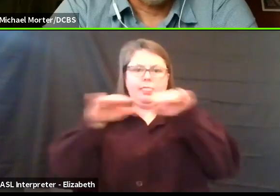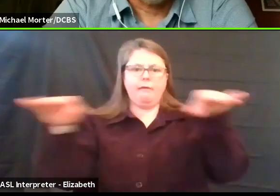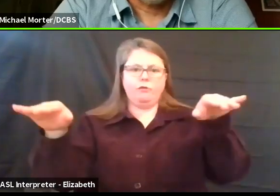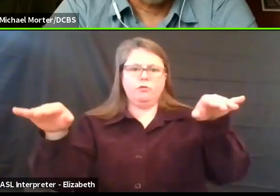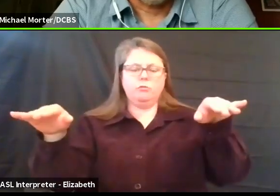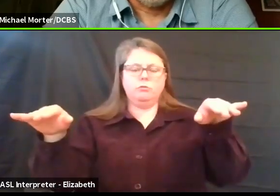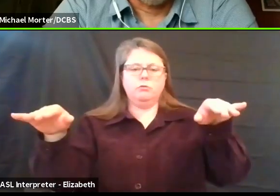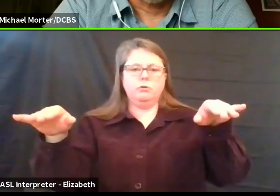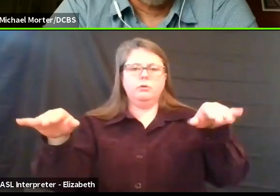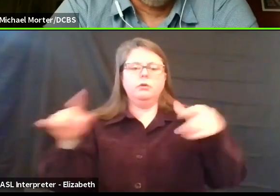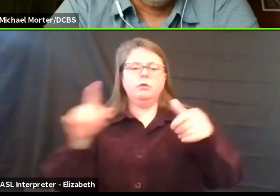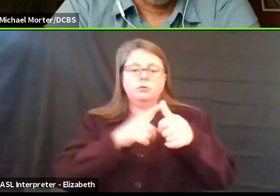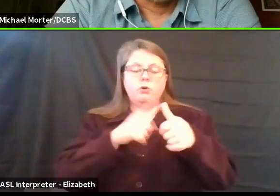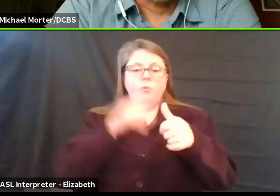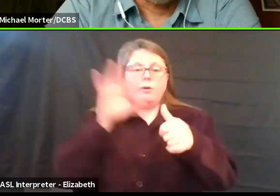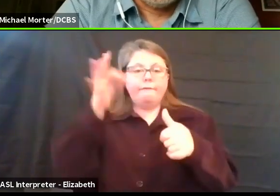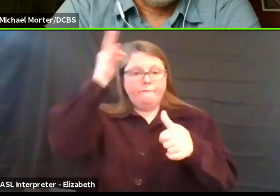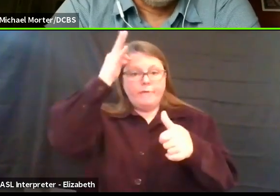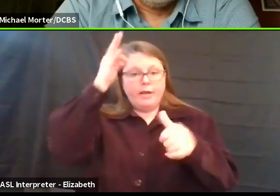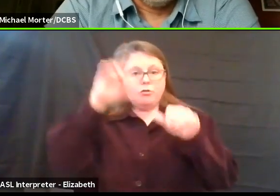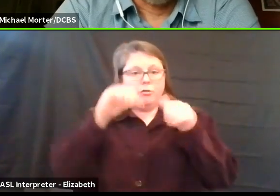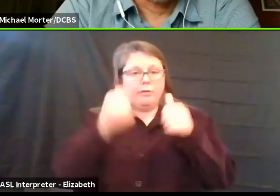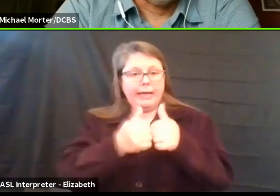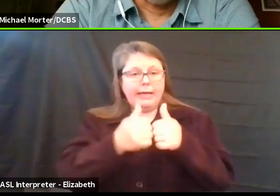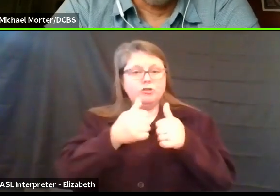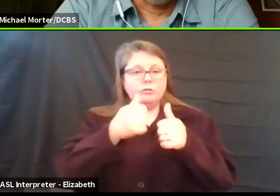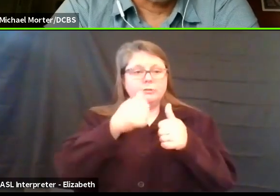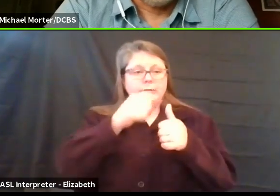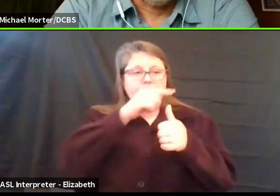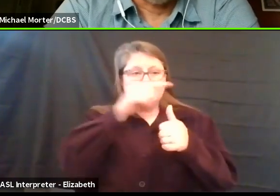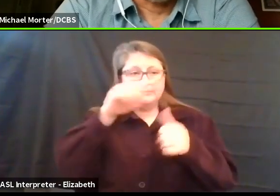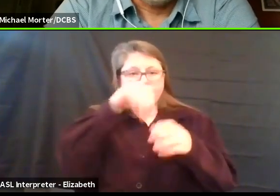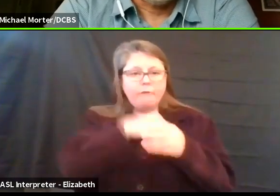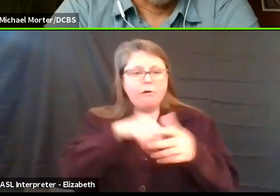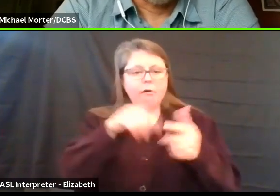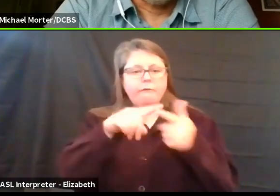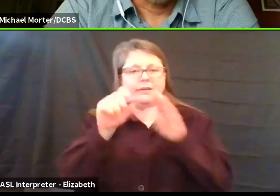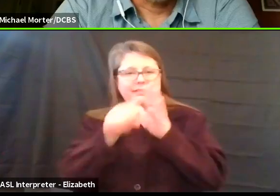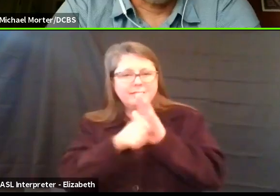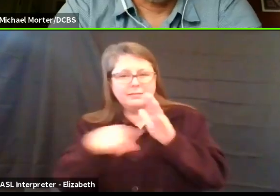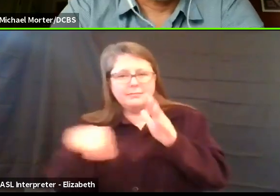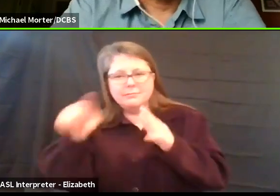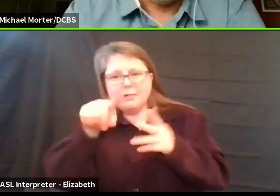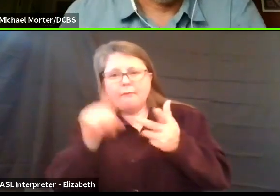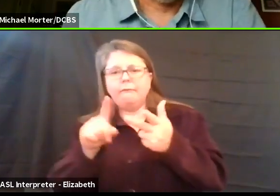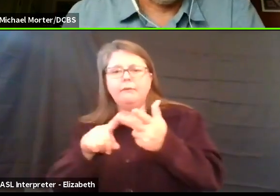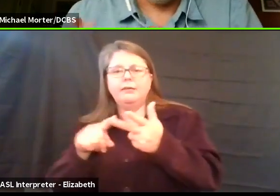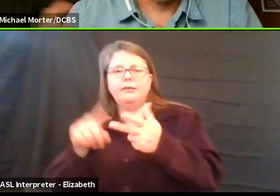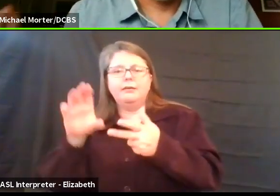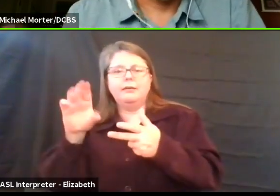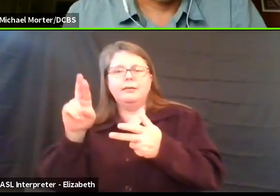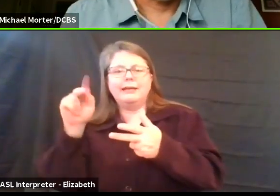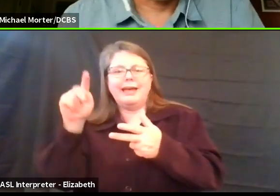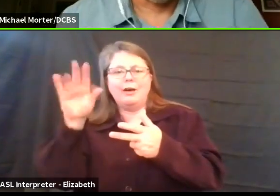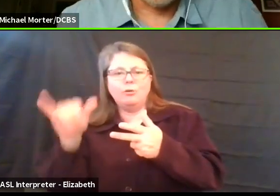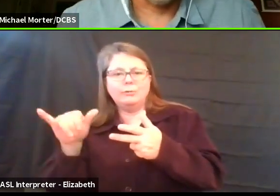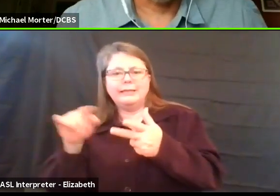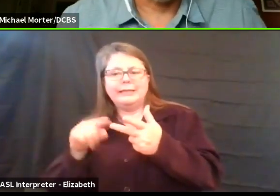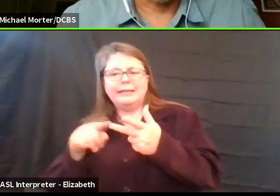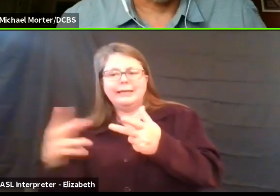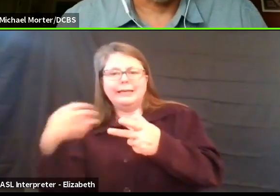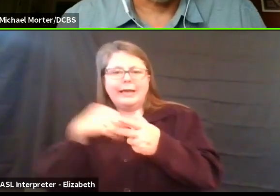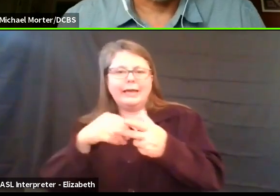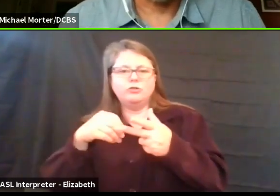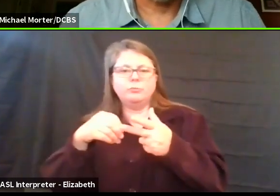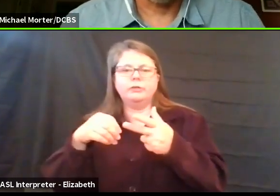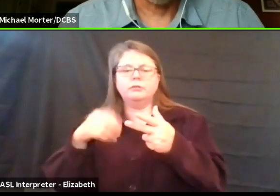federal agencies involved, the state, and some degree of county engagement. And so each county may have a slightly different model that